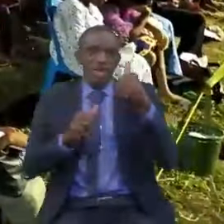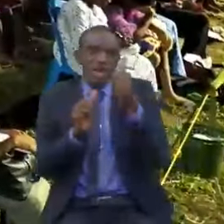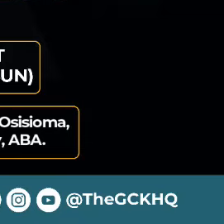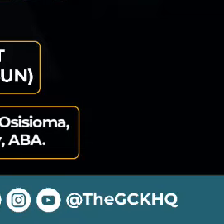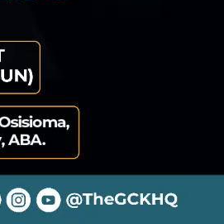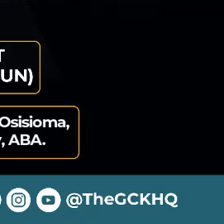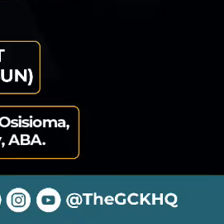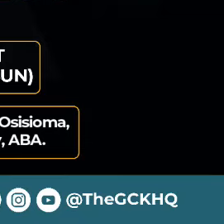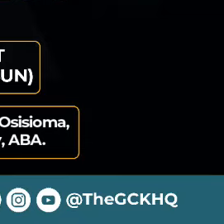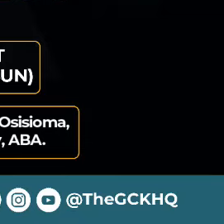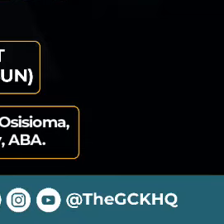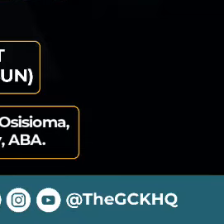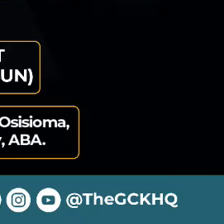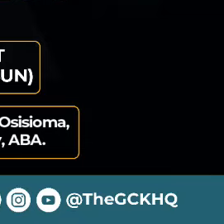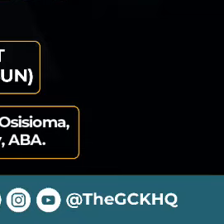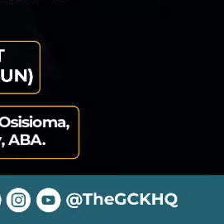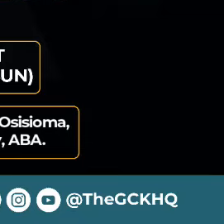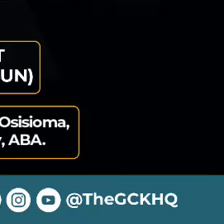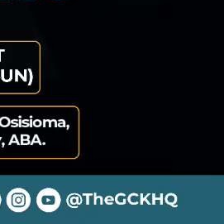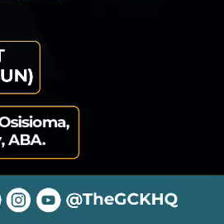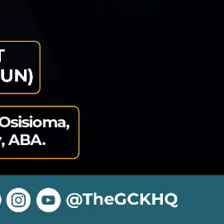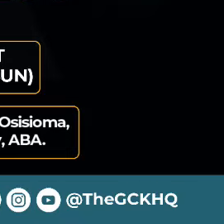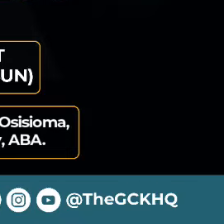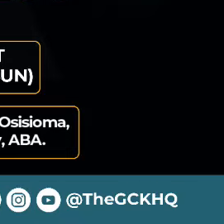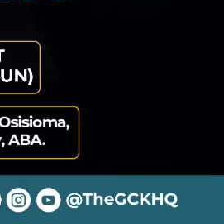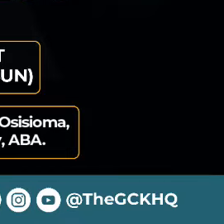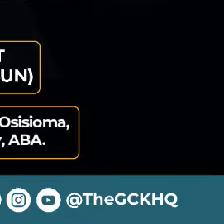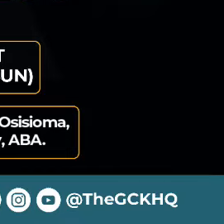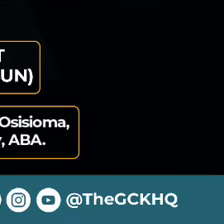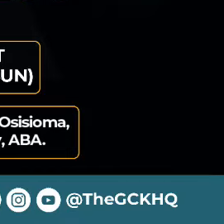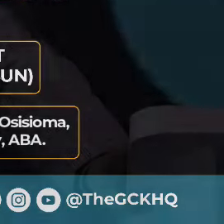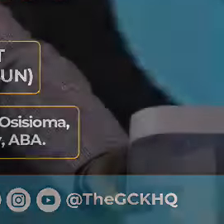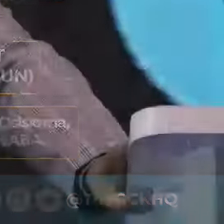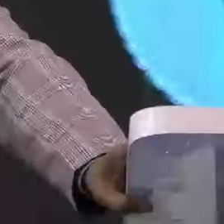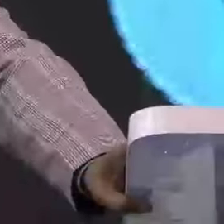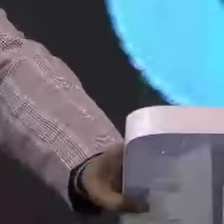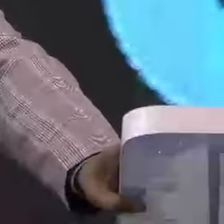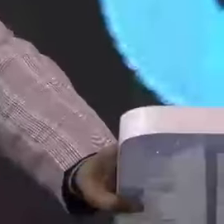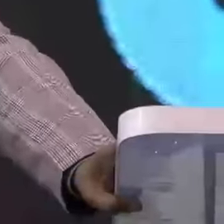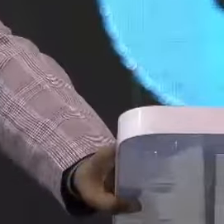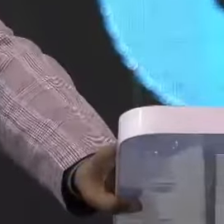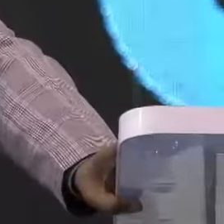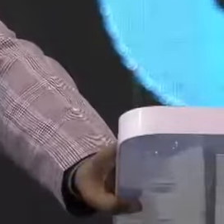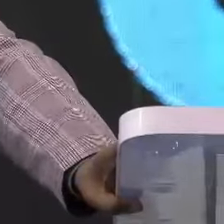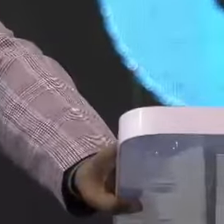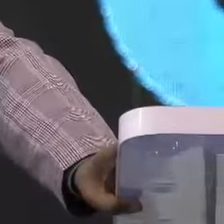supplied. Spiritual, natural, physical,